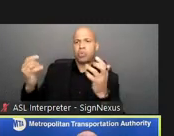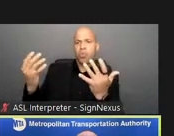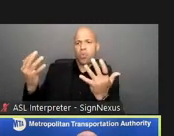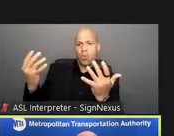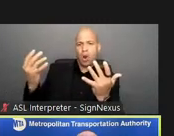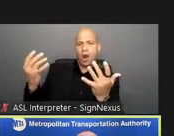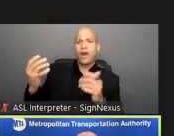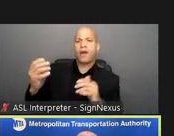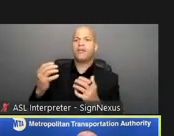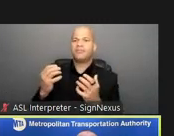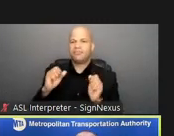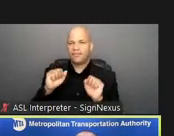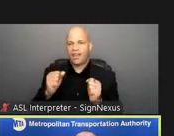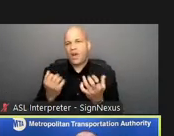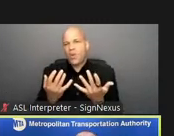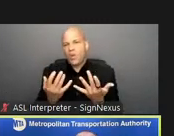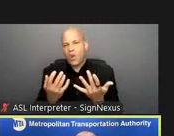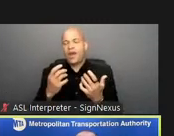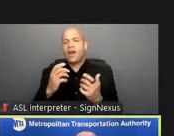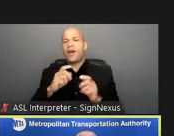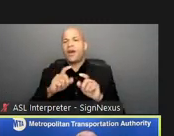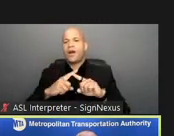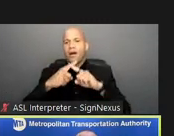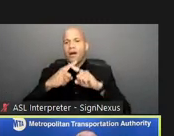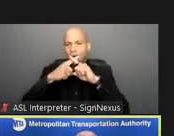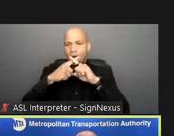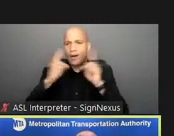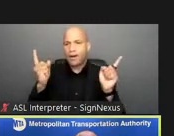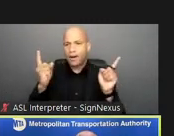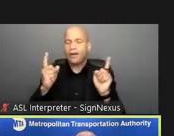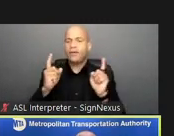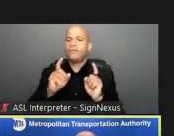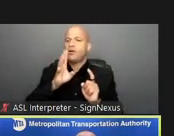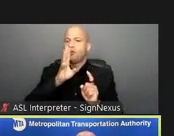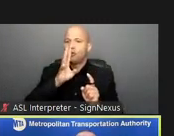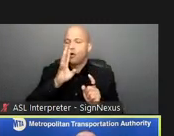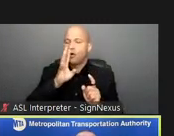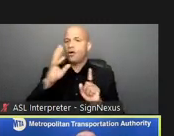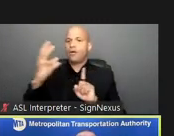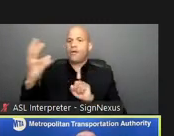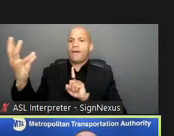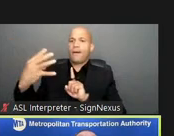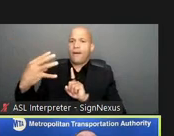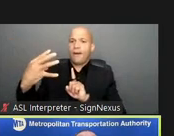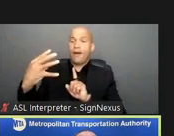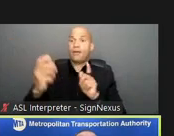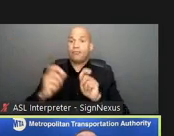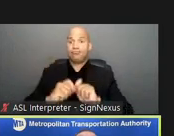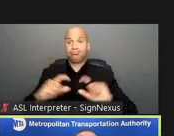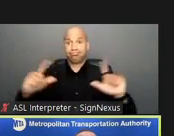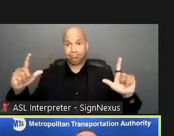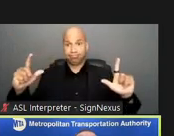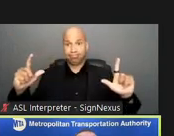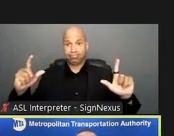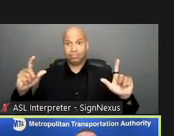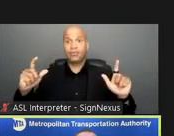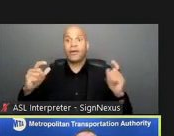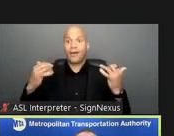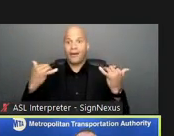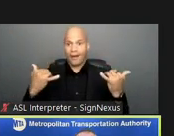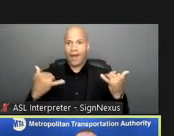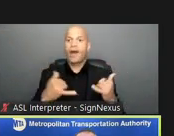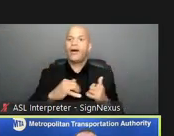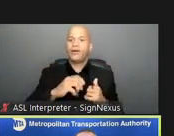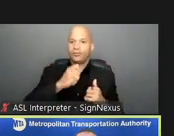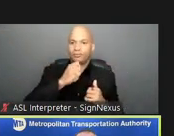unmute and enable your camera please make sure that once your your screen updates your camera and microphone are enabled before